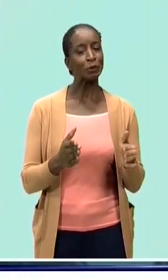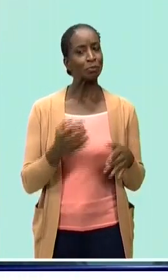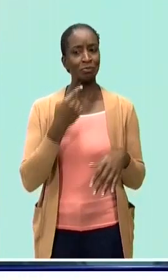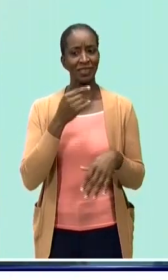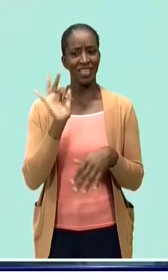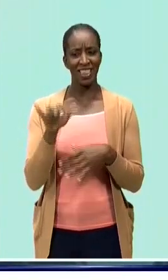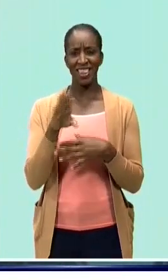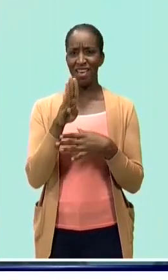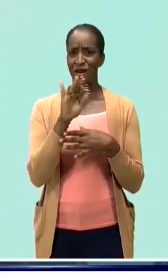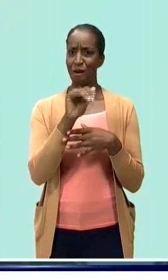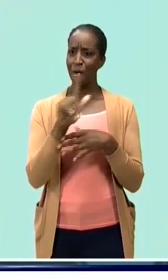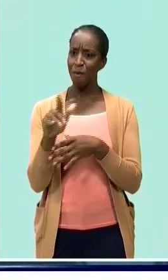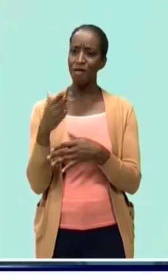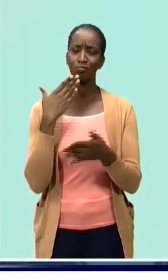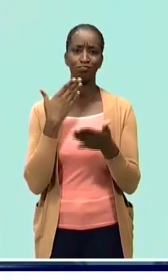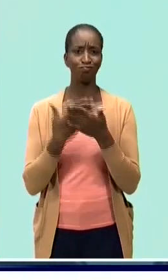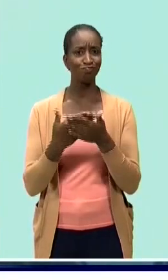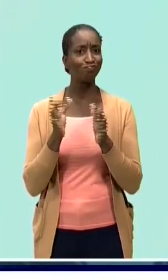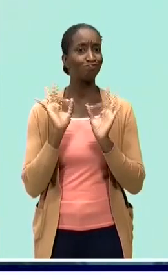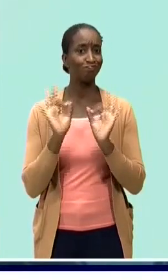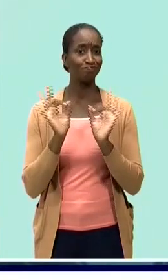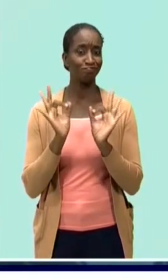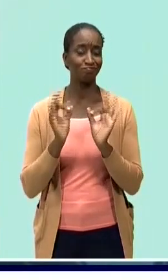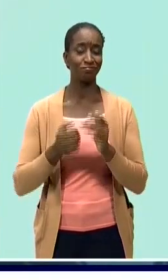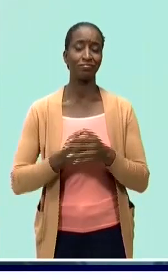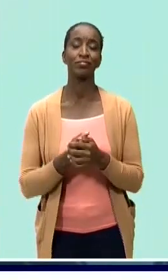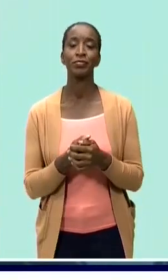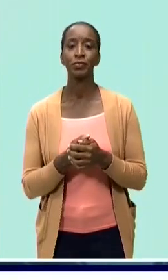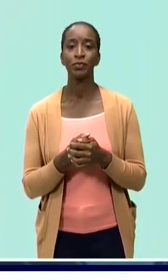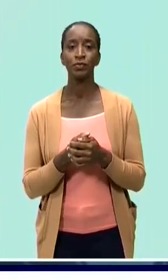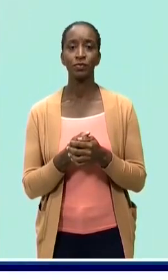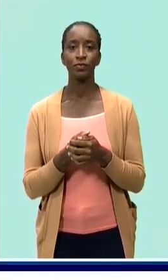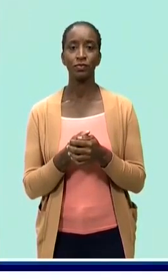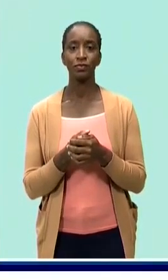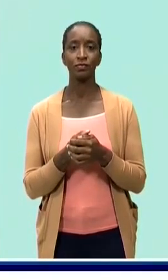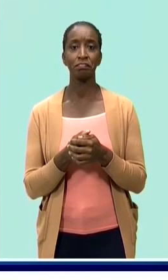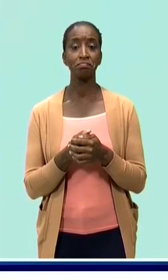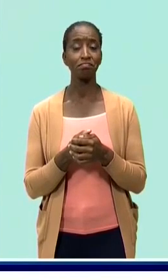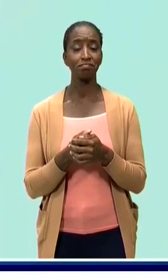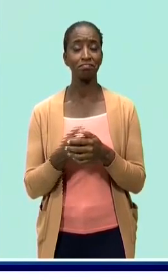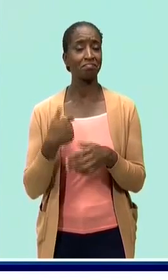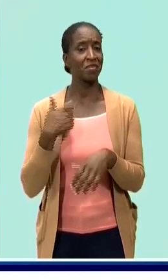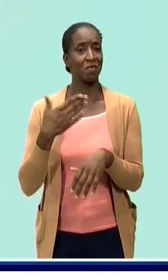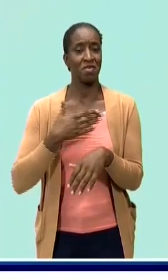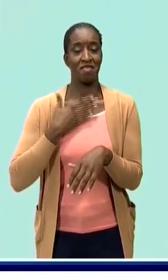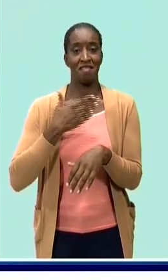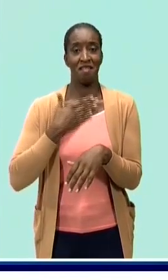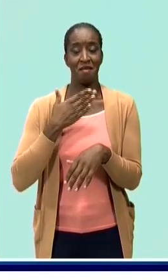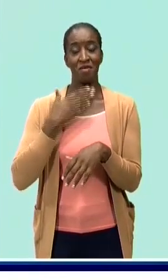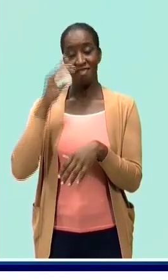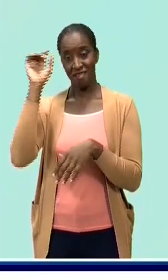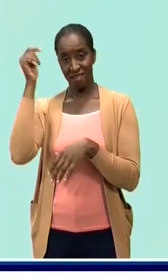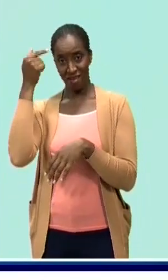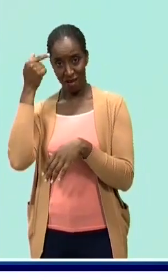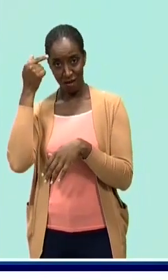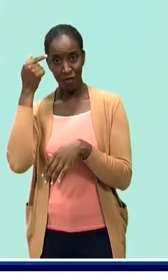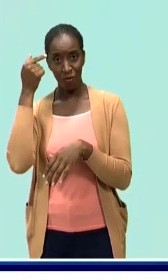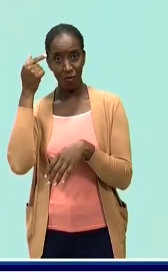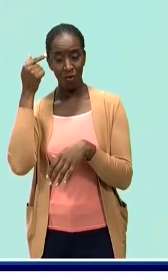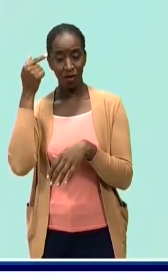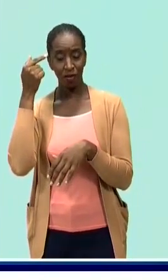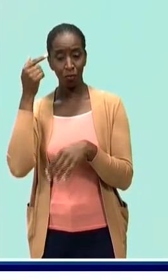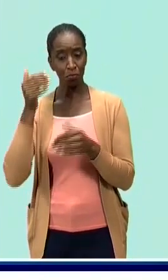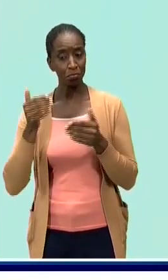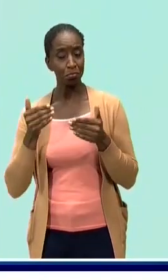that it is a very good first step. I am grateful that government is mindful